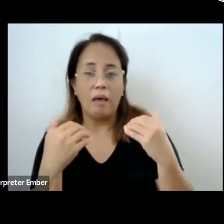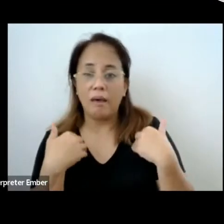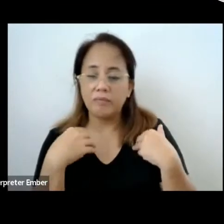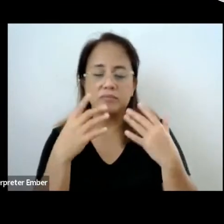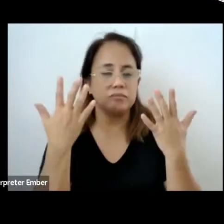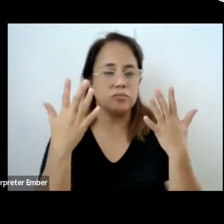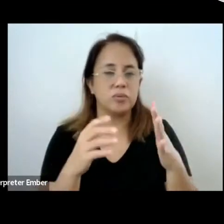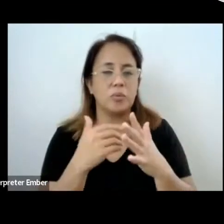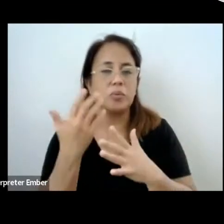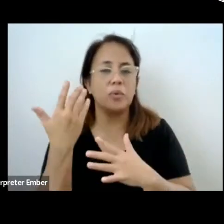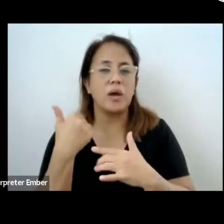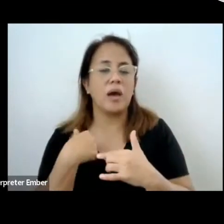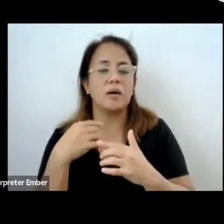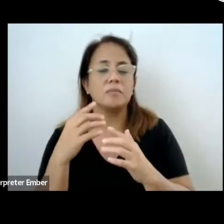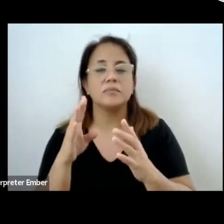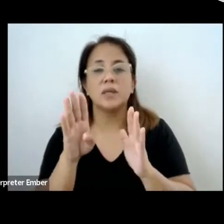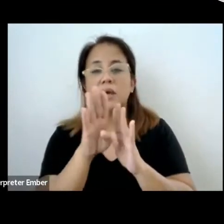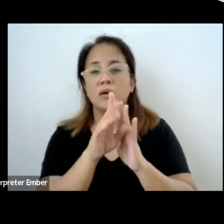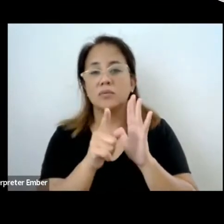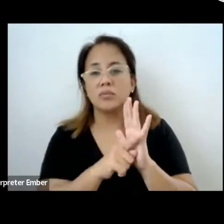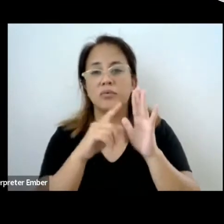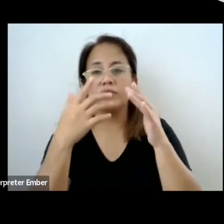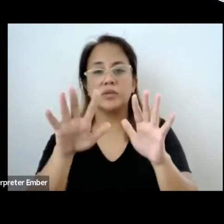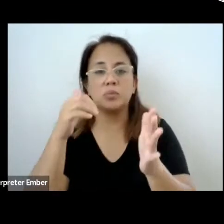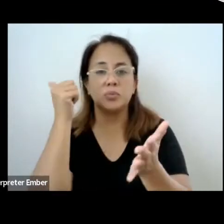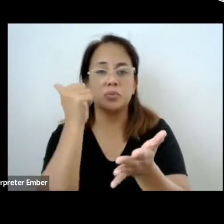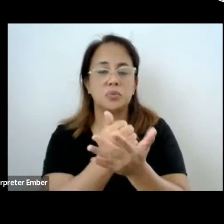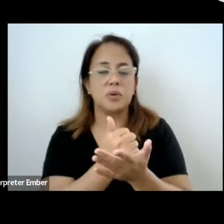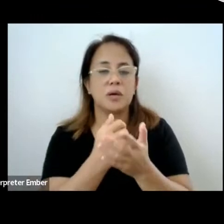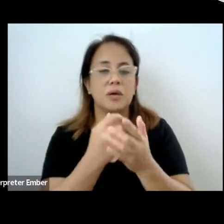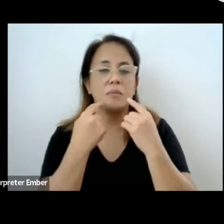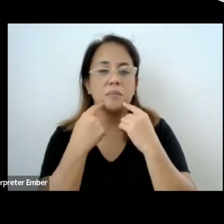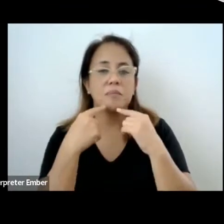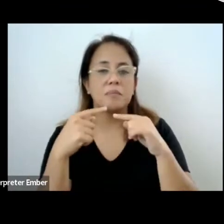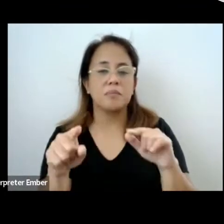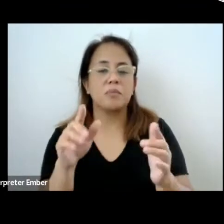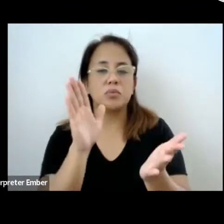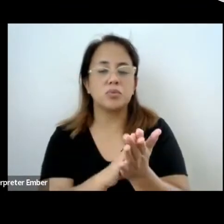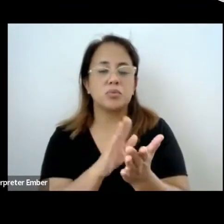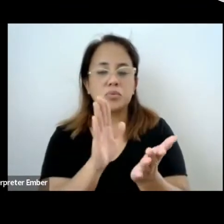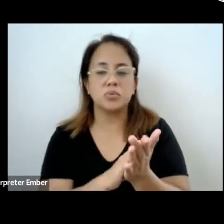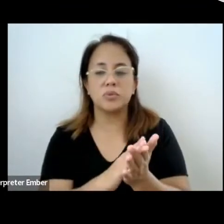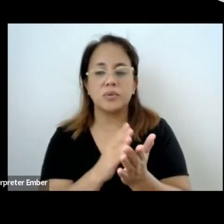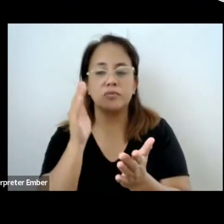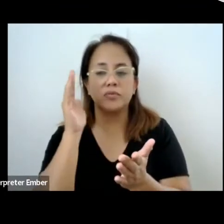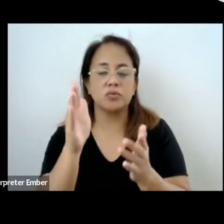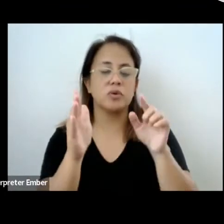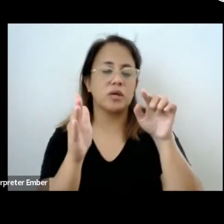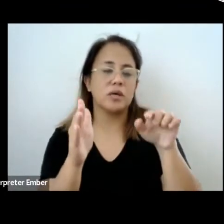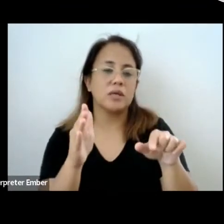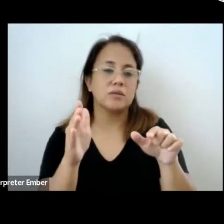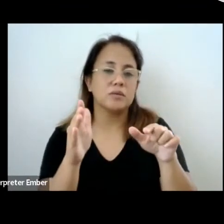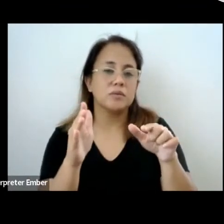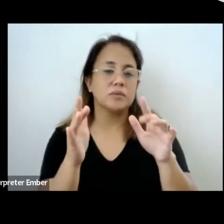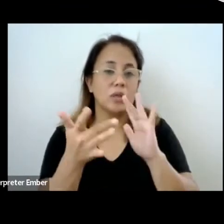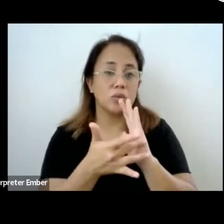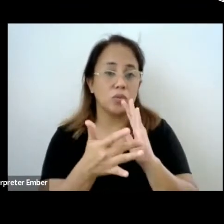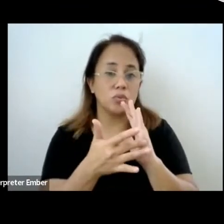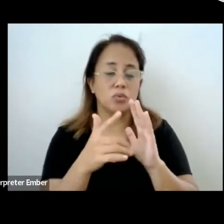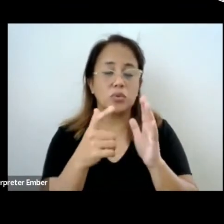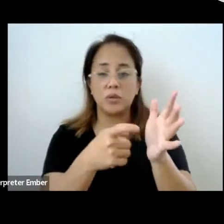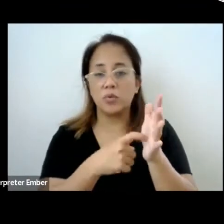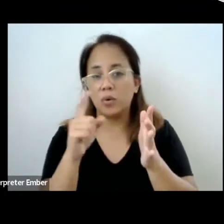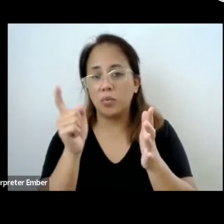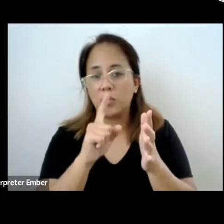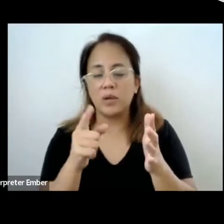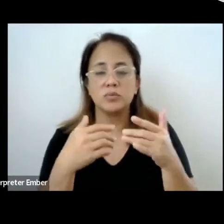meron din kami isang bill that we already approved, the public schools of the future in technology, and that will require you to be